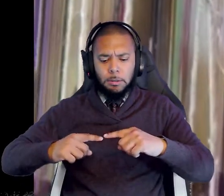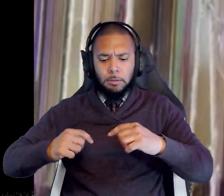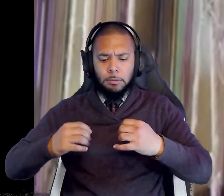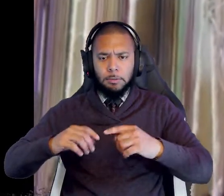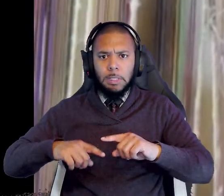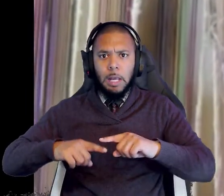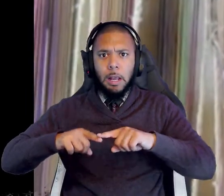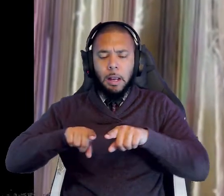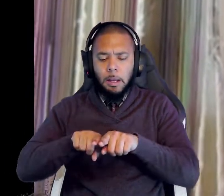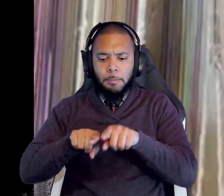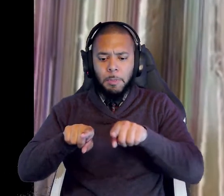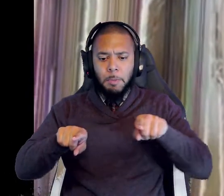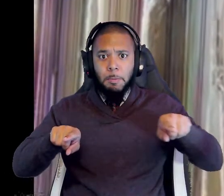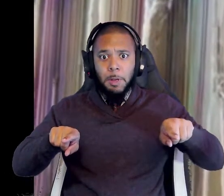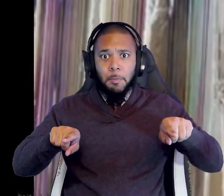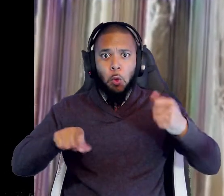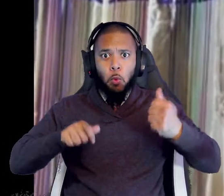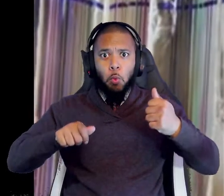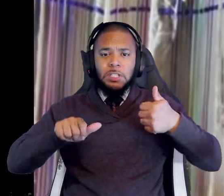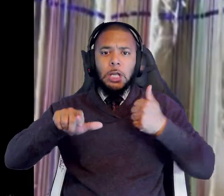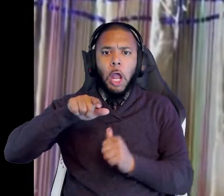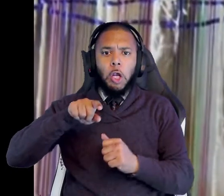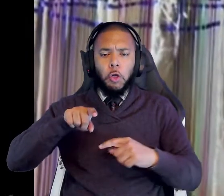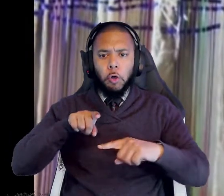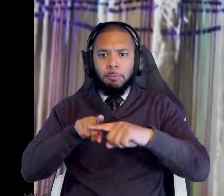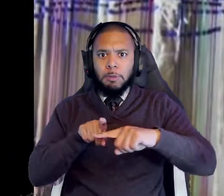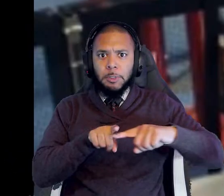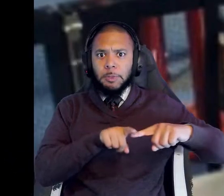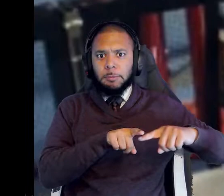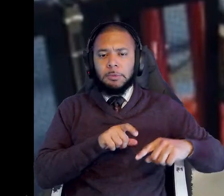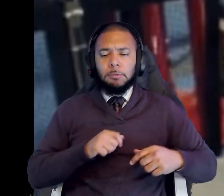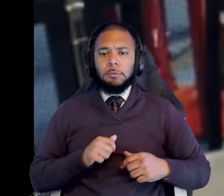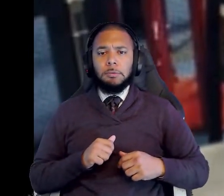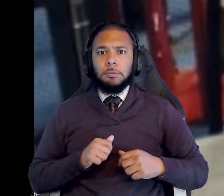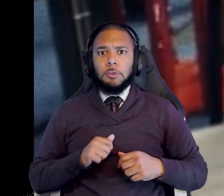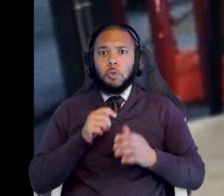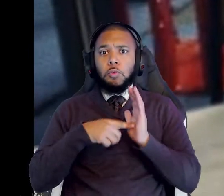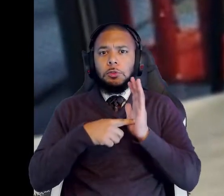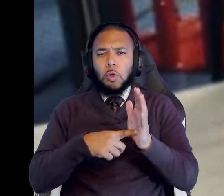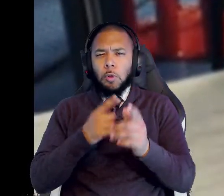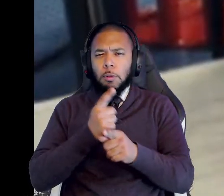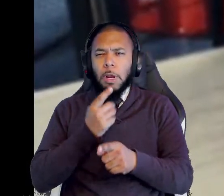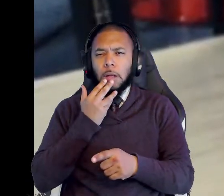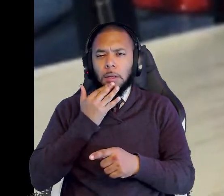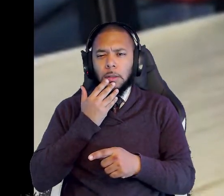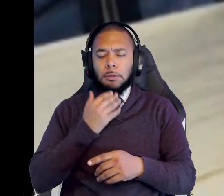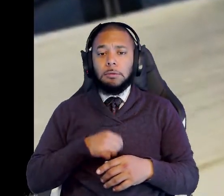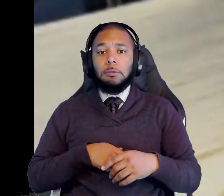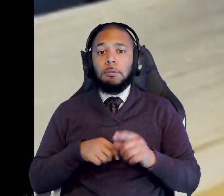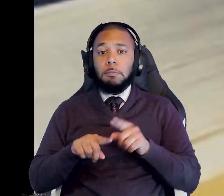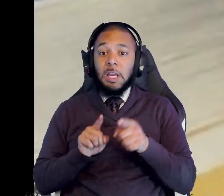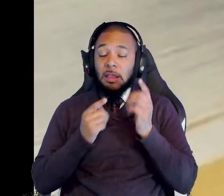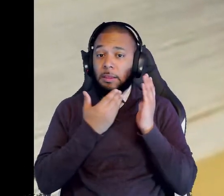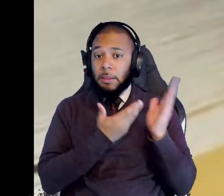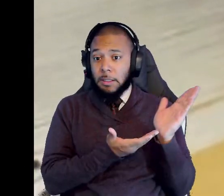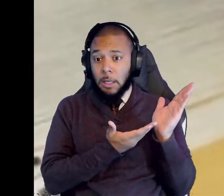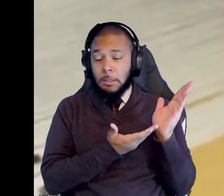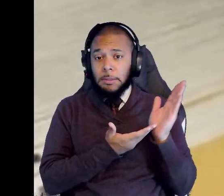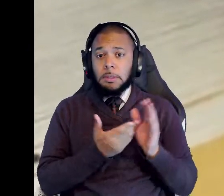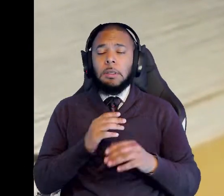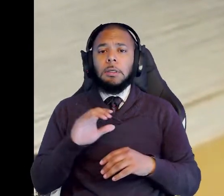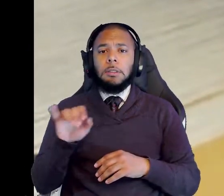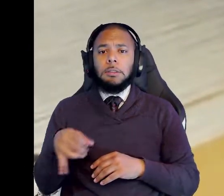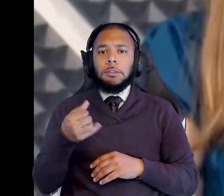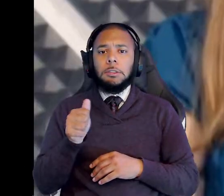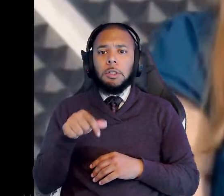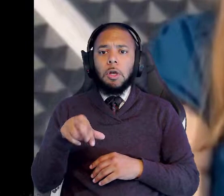so that the color will be on top and be the one that shows. So the Jacquard loom is a mechanical loom. It's the first one